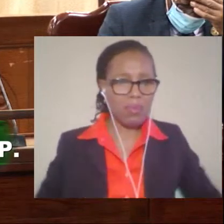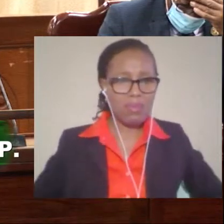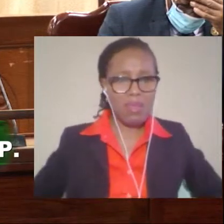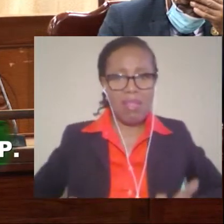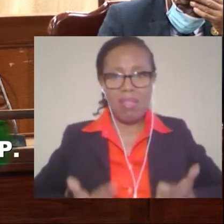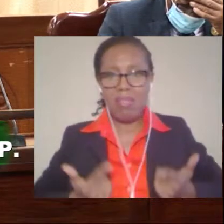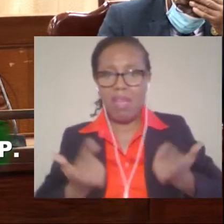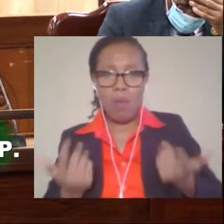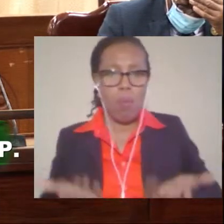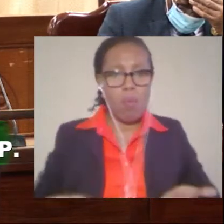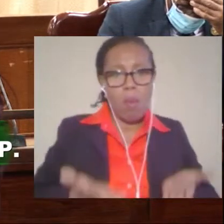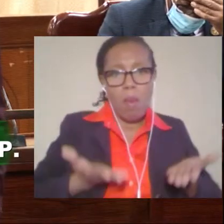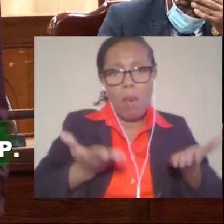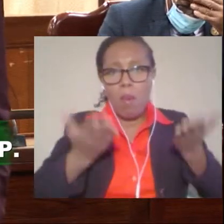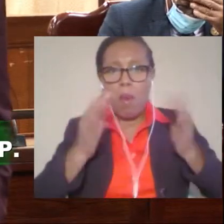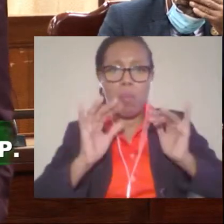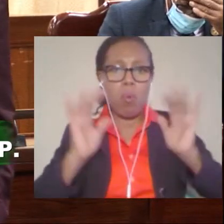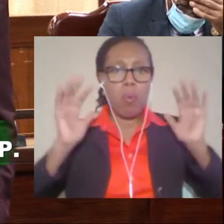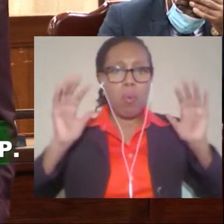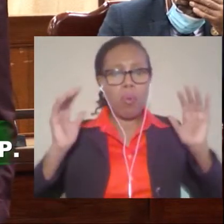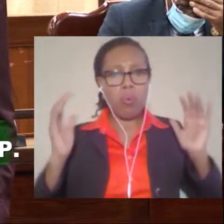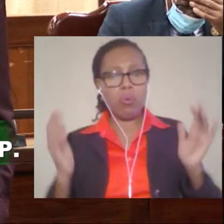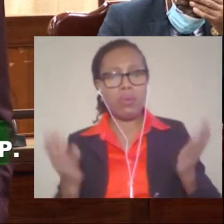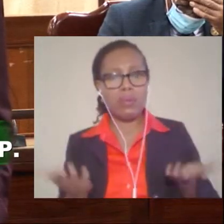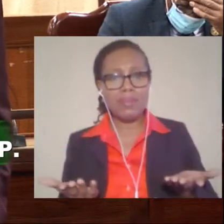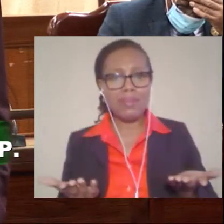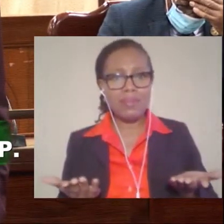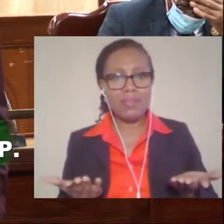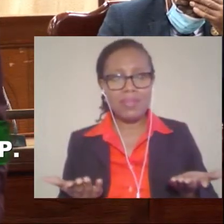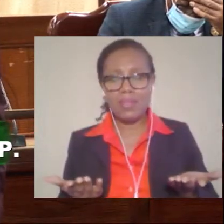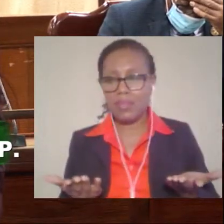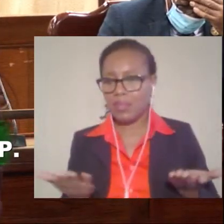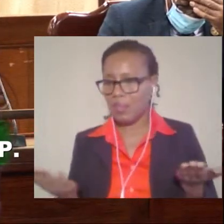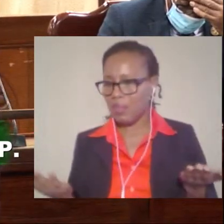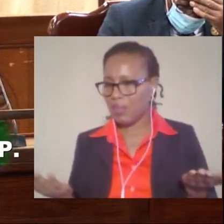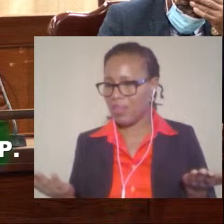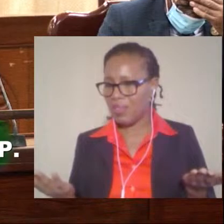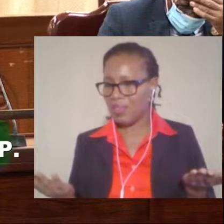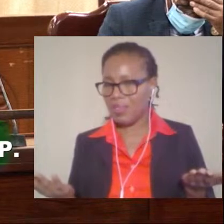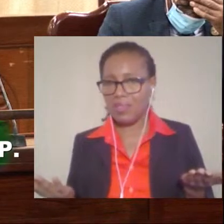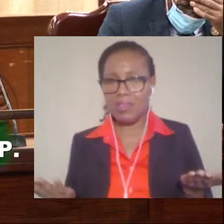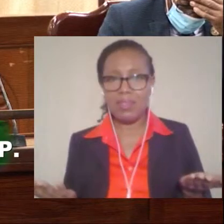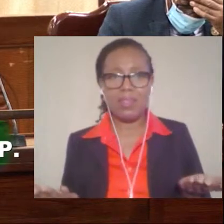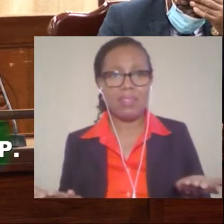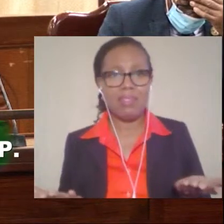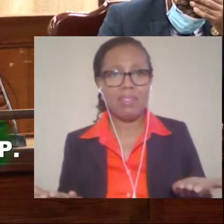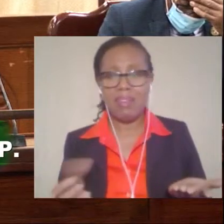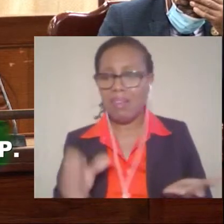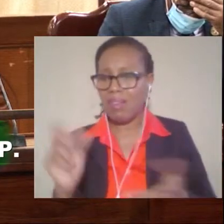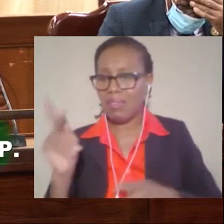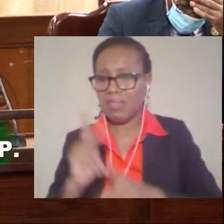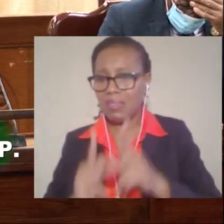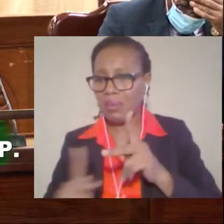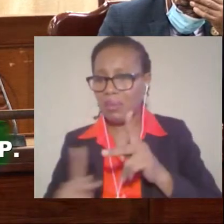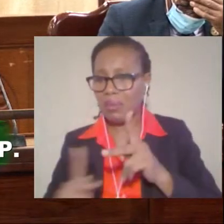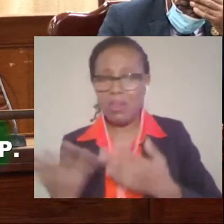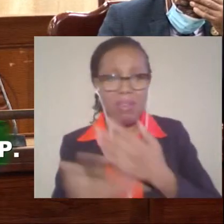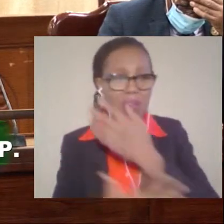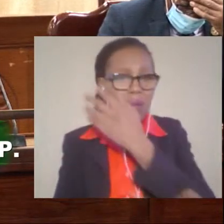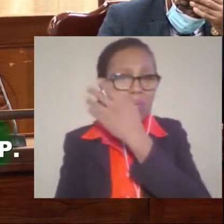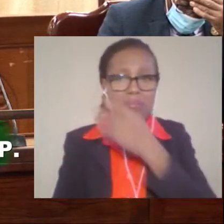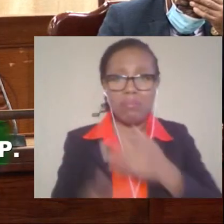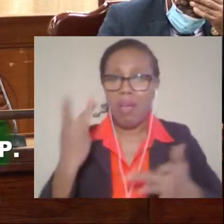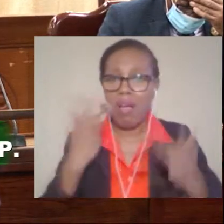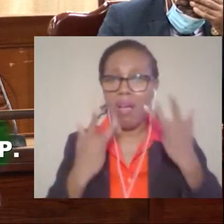indifference to the quality of life others are forced to live. And the privileged might